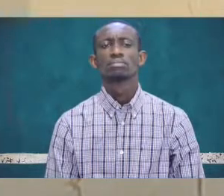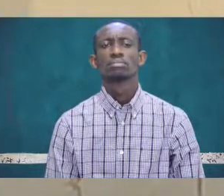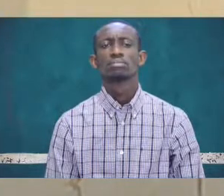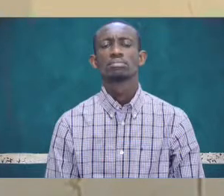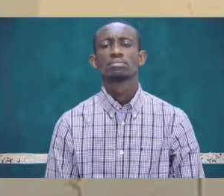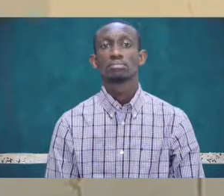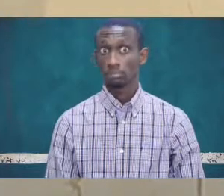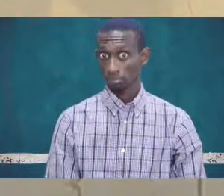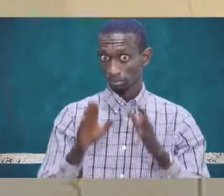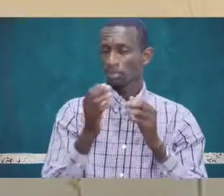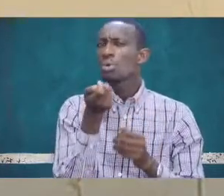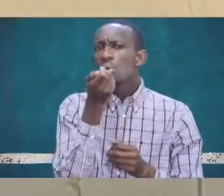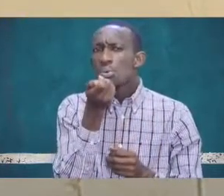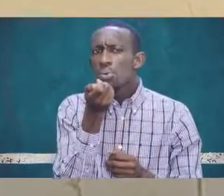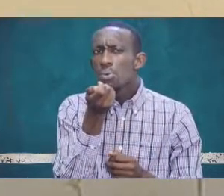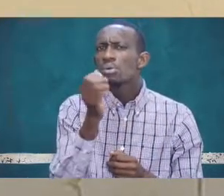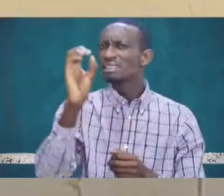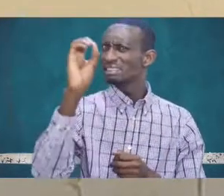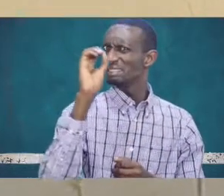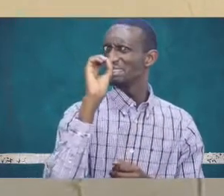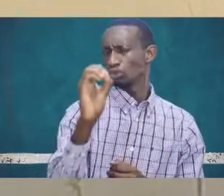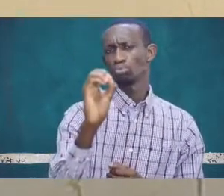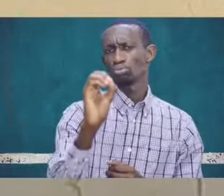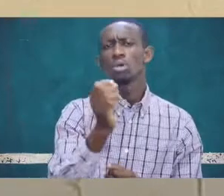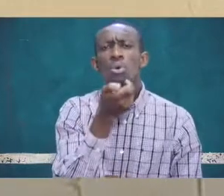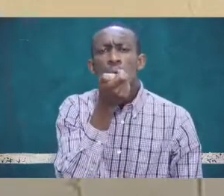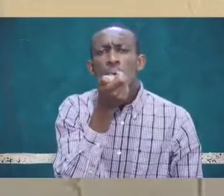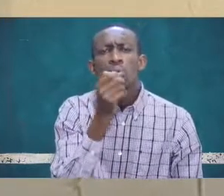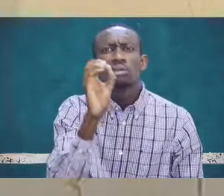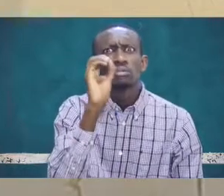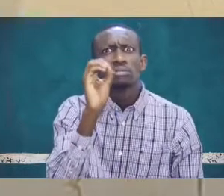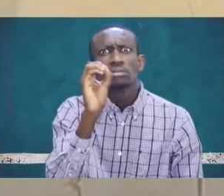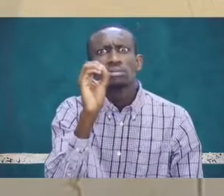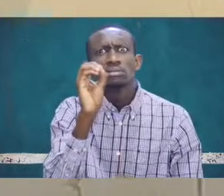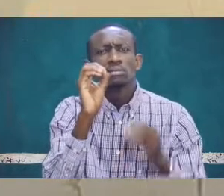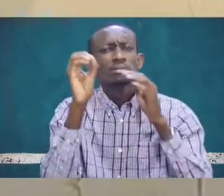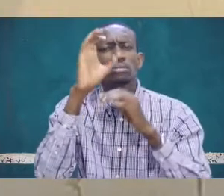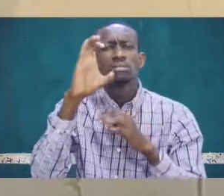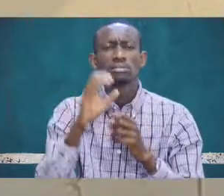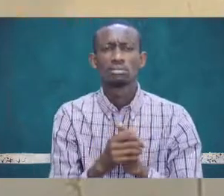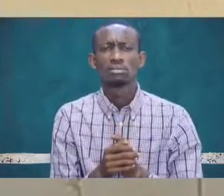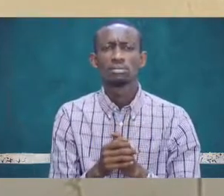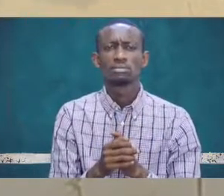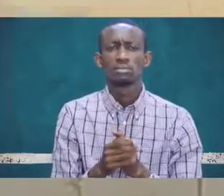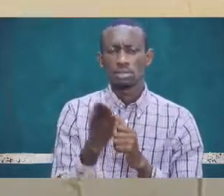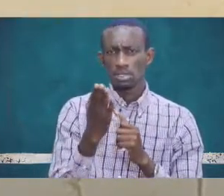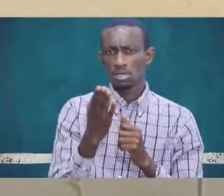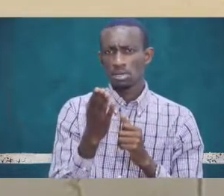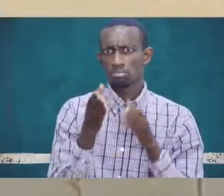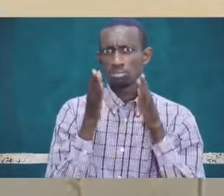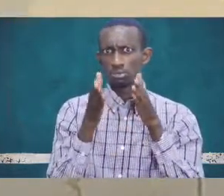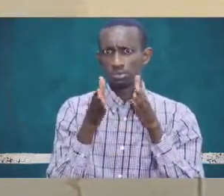at 0 degrees Celsius, concentrated sulfuric acid react with the